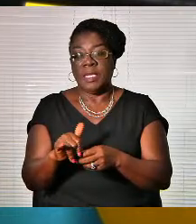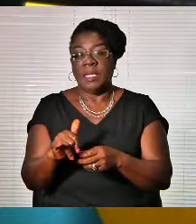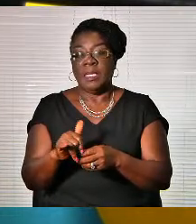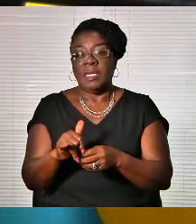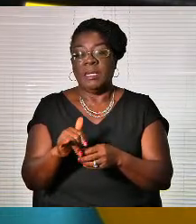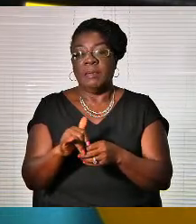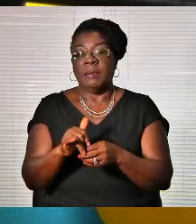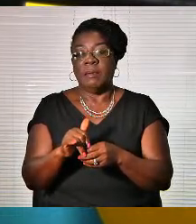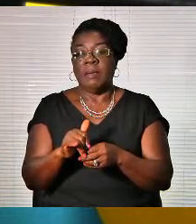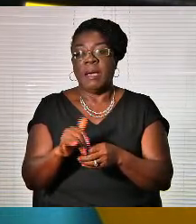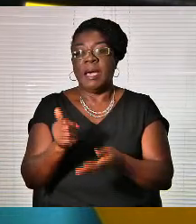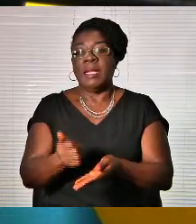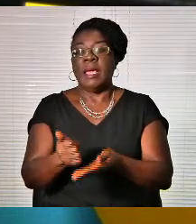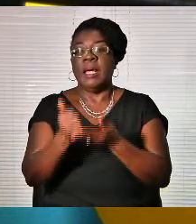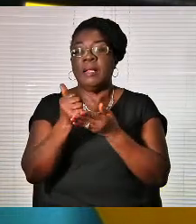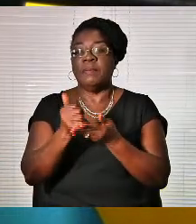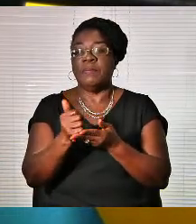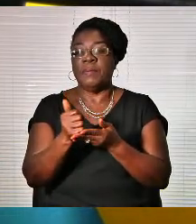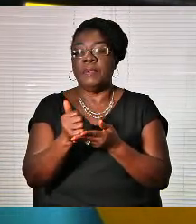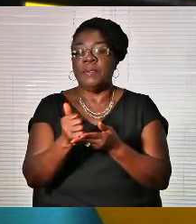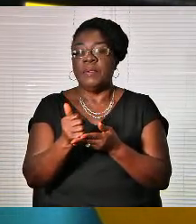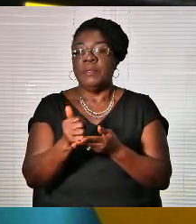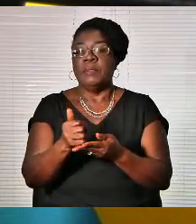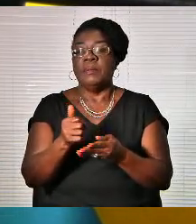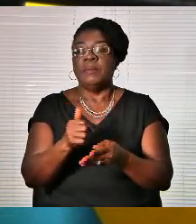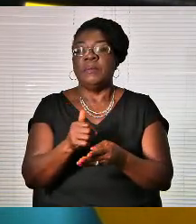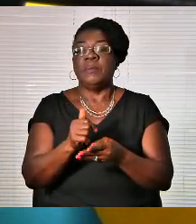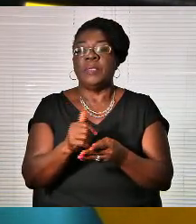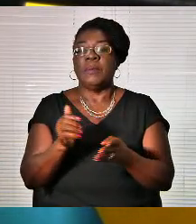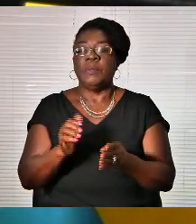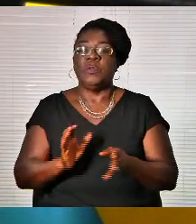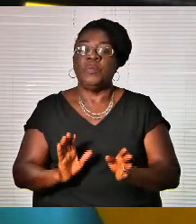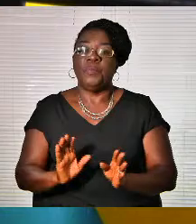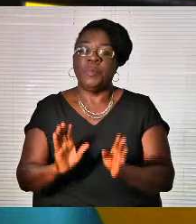intervene and help hold one another accountable.